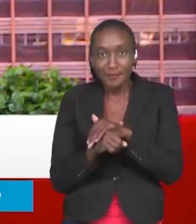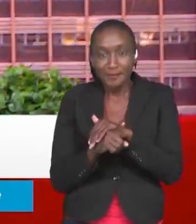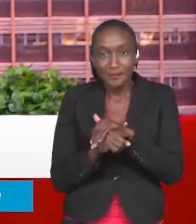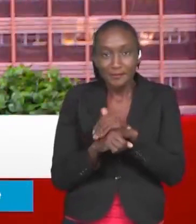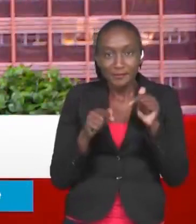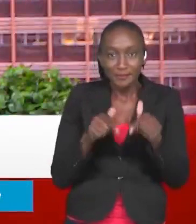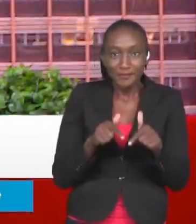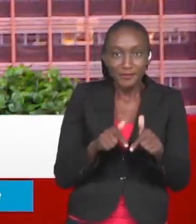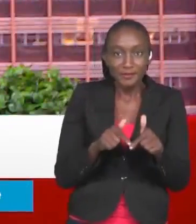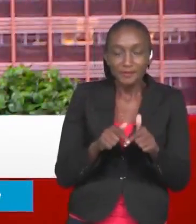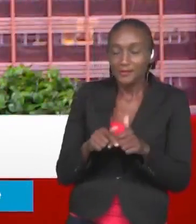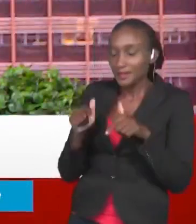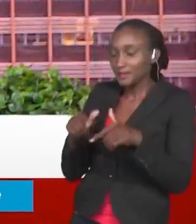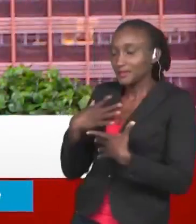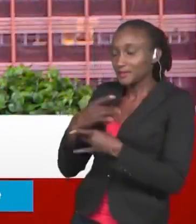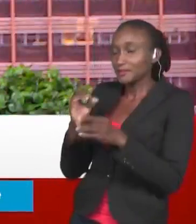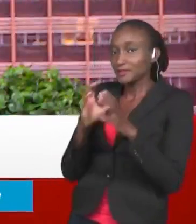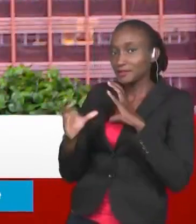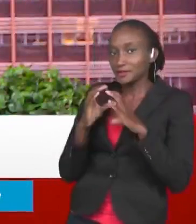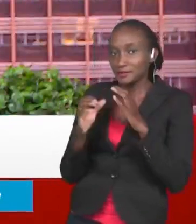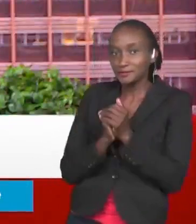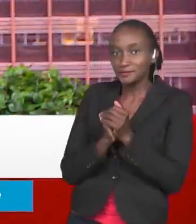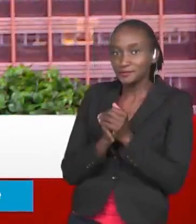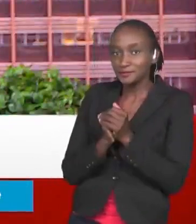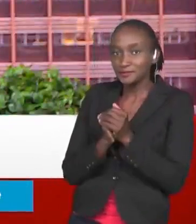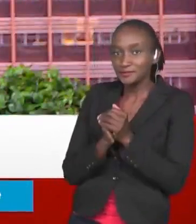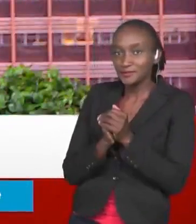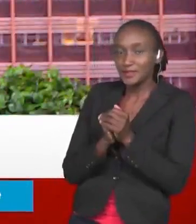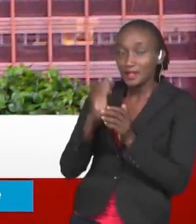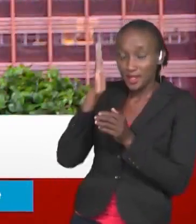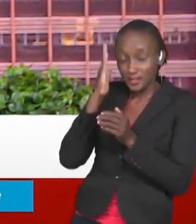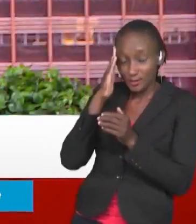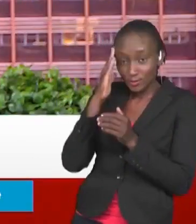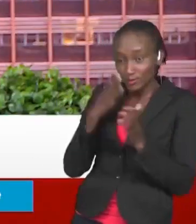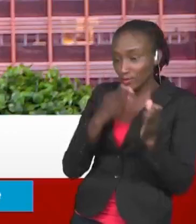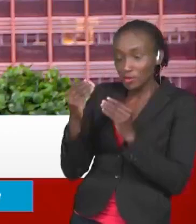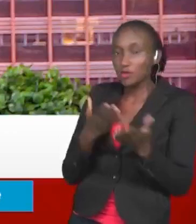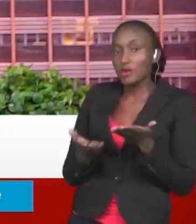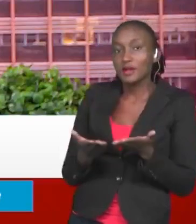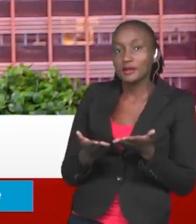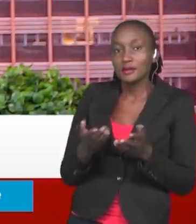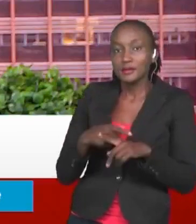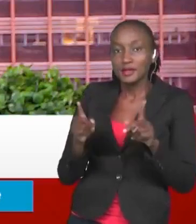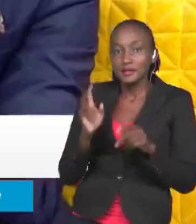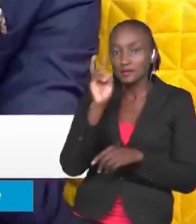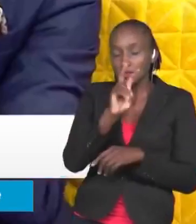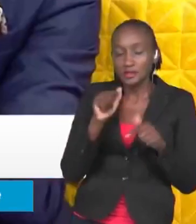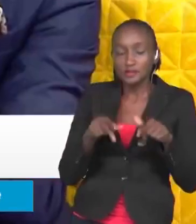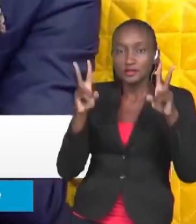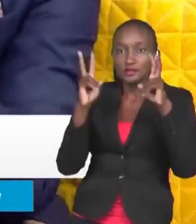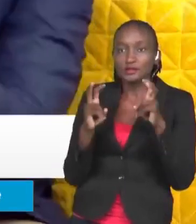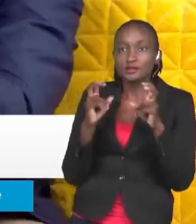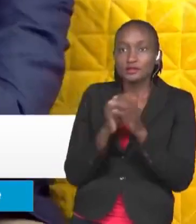So this is a very interesting conversation. Now, I know where you're going. I know where you're going. But now, look at this